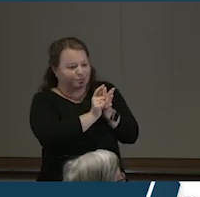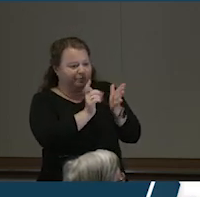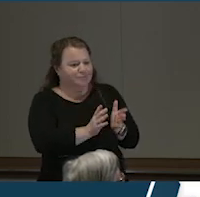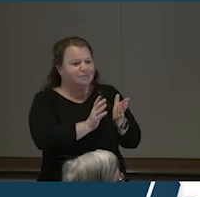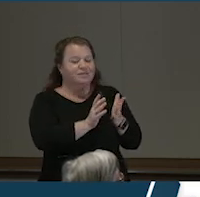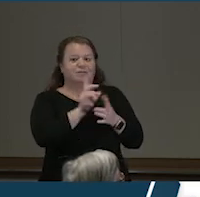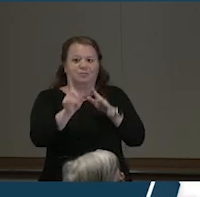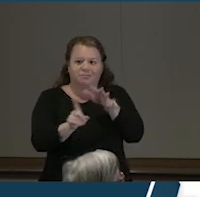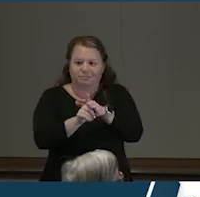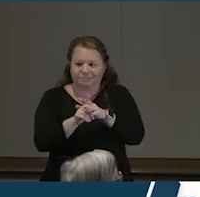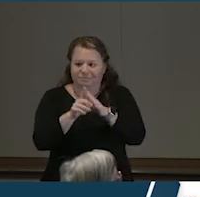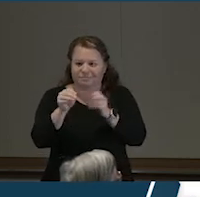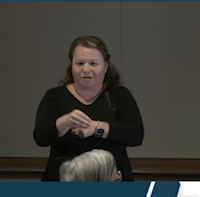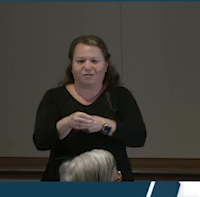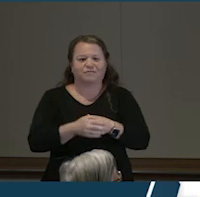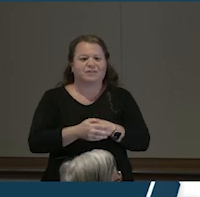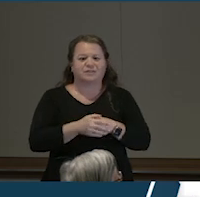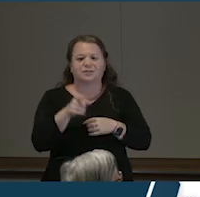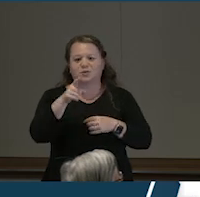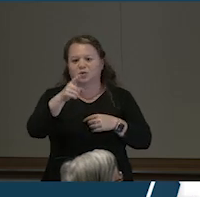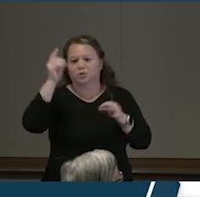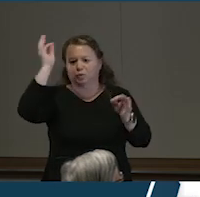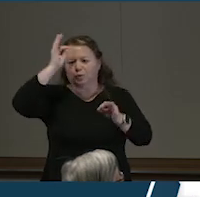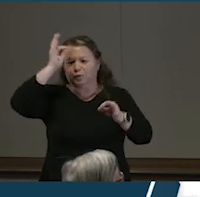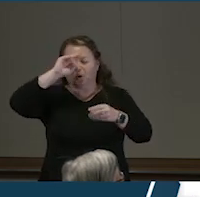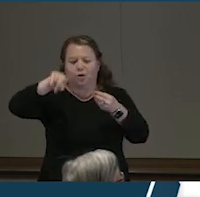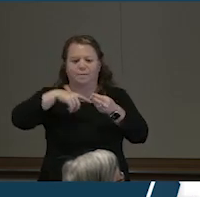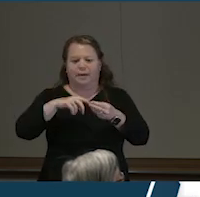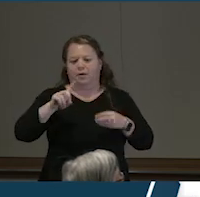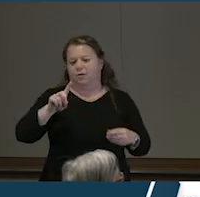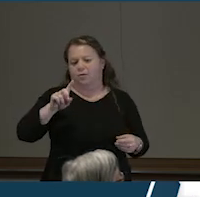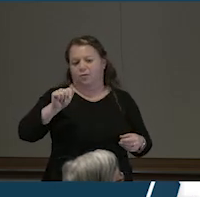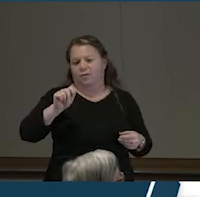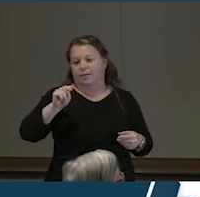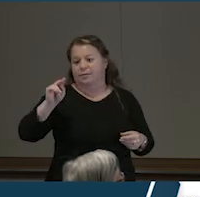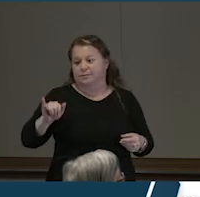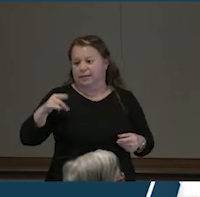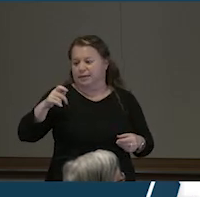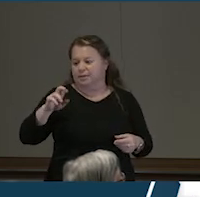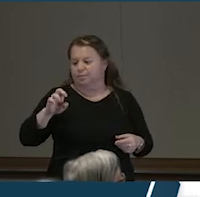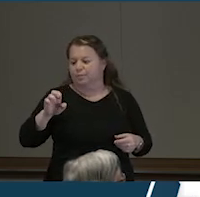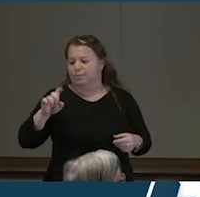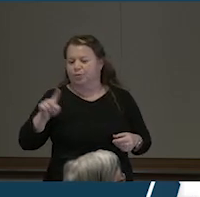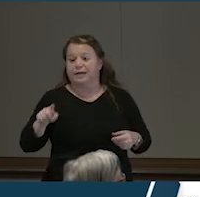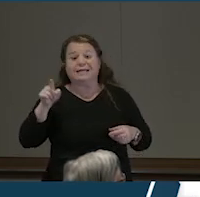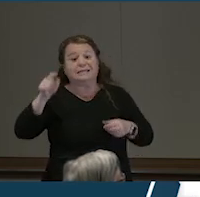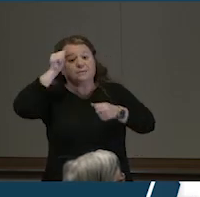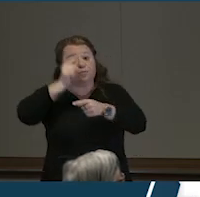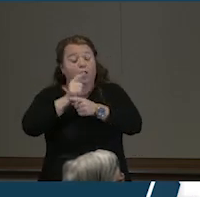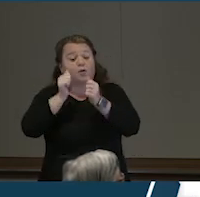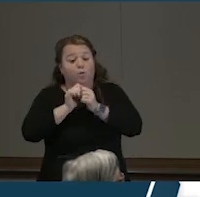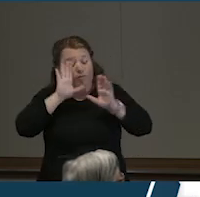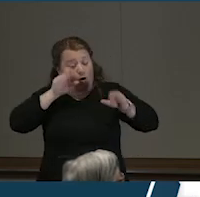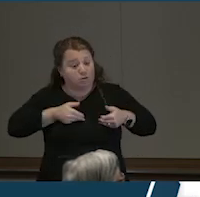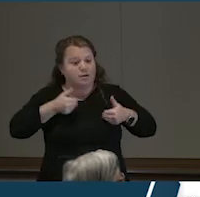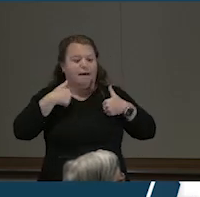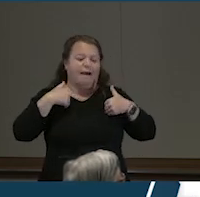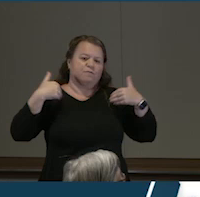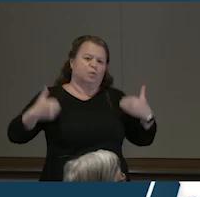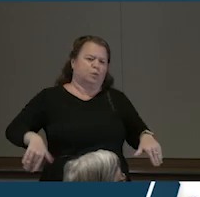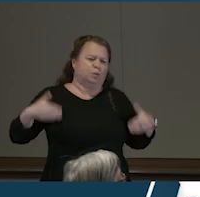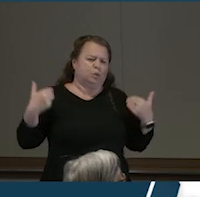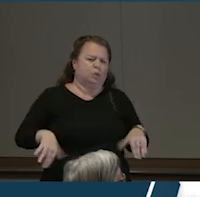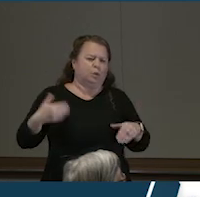office. He happens, if you don't know about Danny Perez, he has a brother with autism who has significant